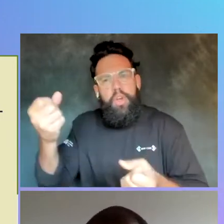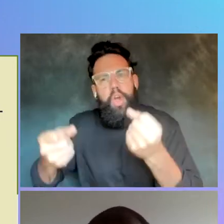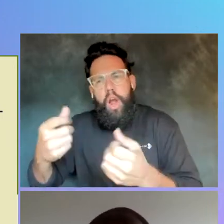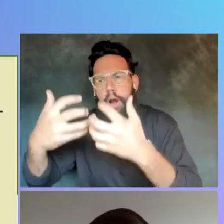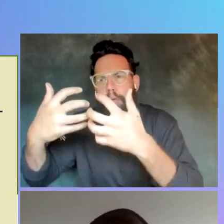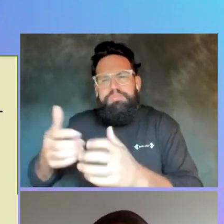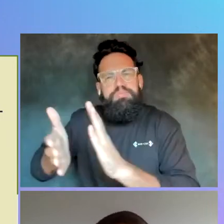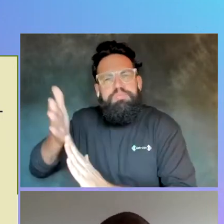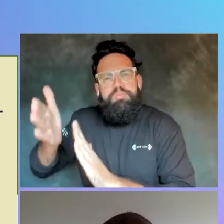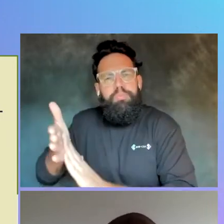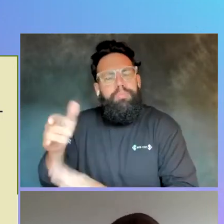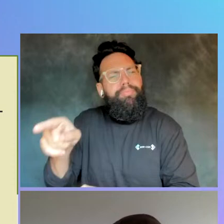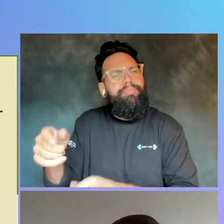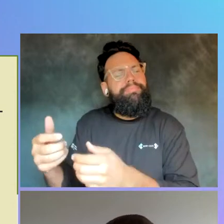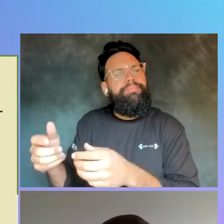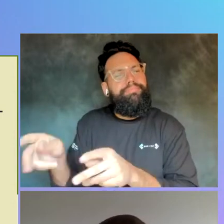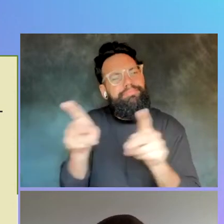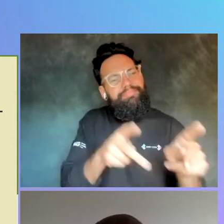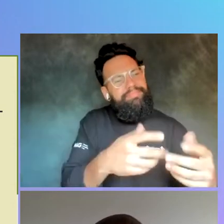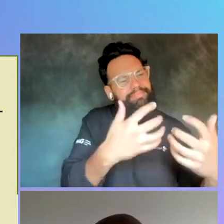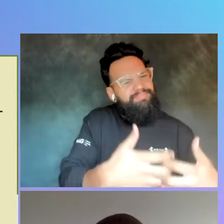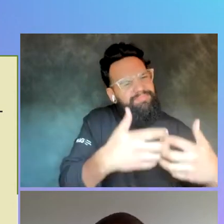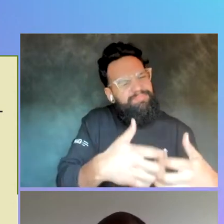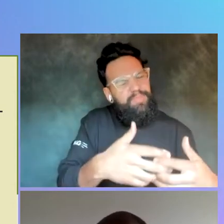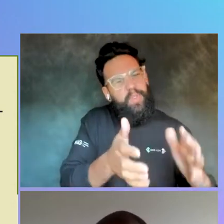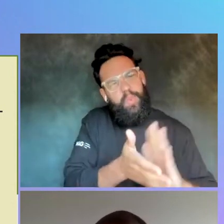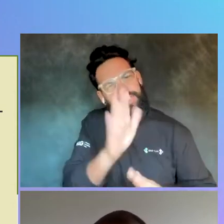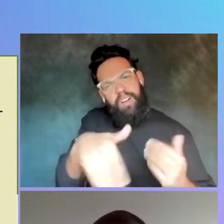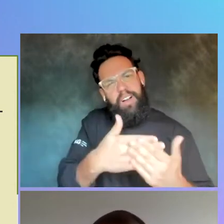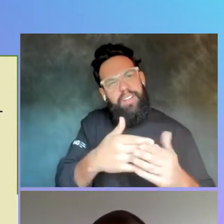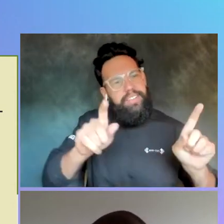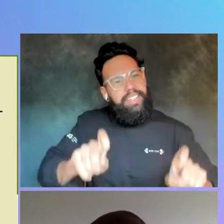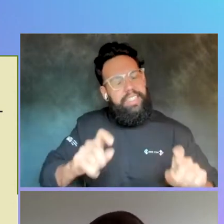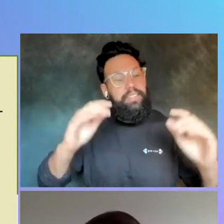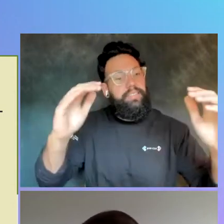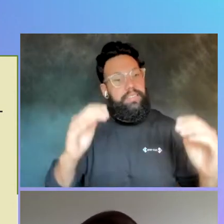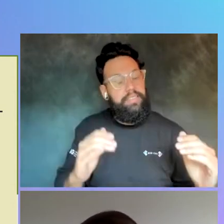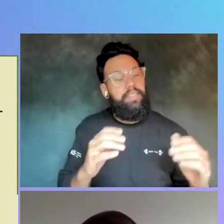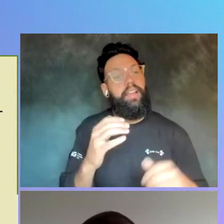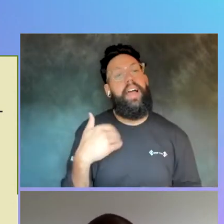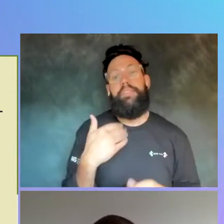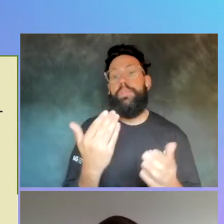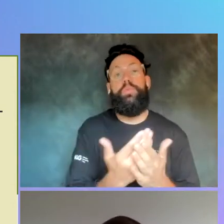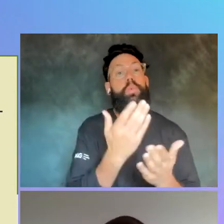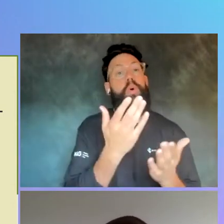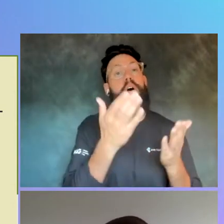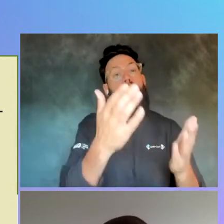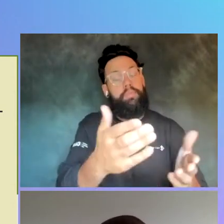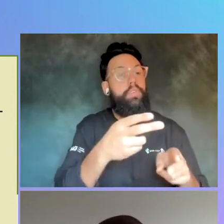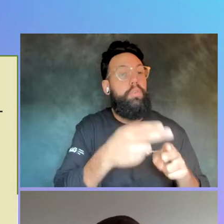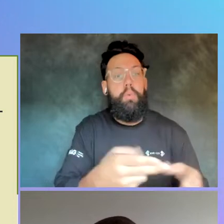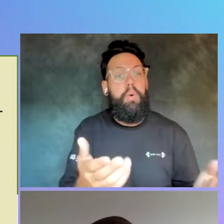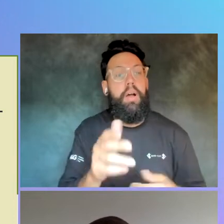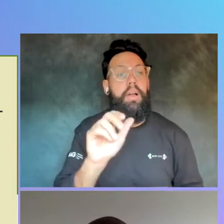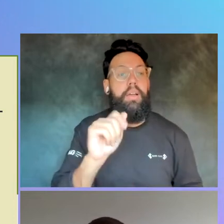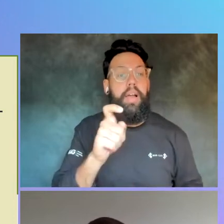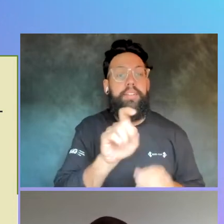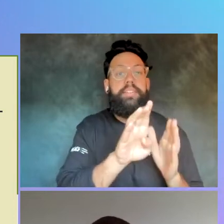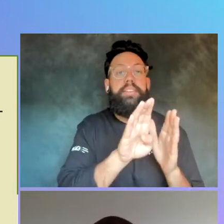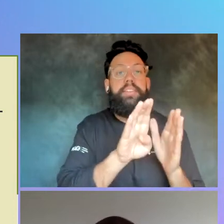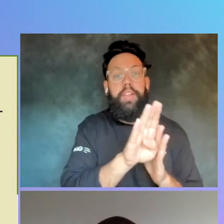tests. From there, we have the new offering of the Axe Developer Hub, a subscription-based